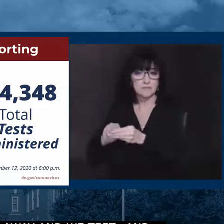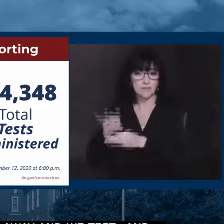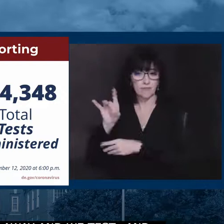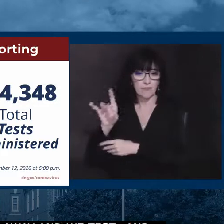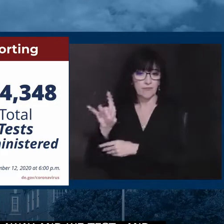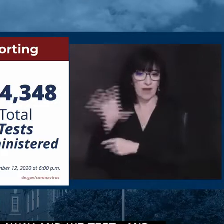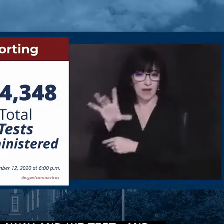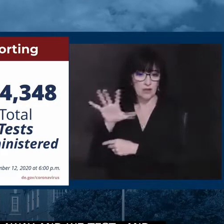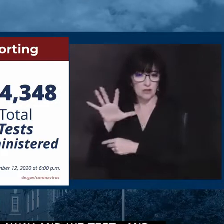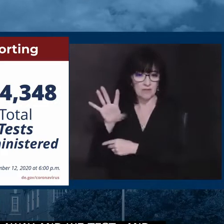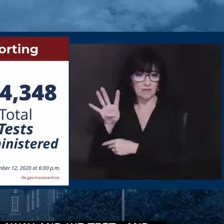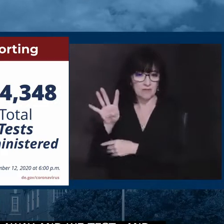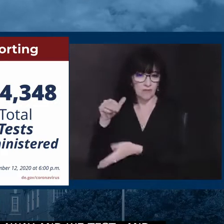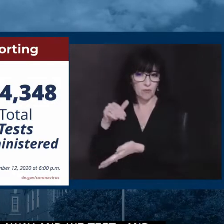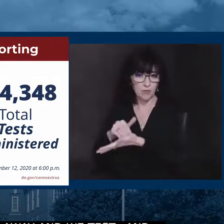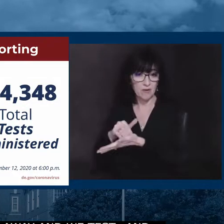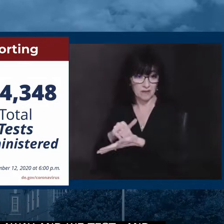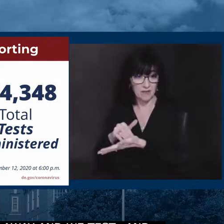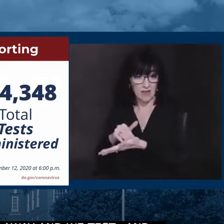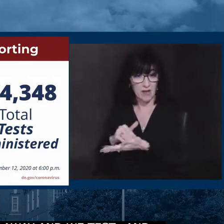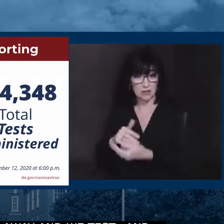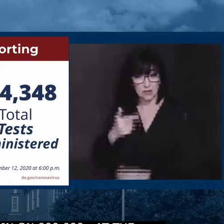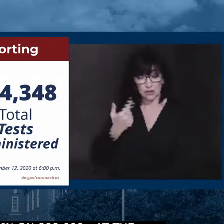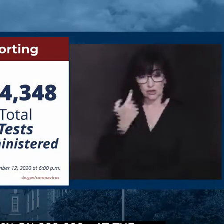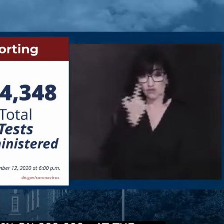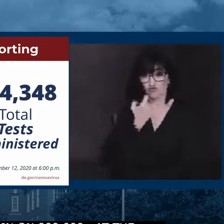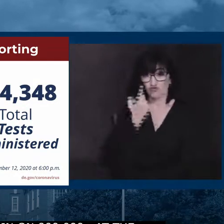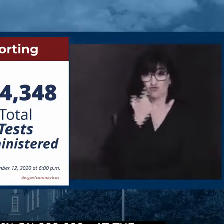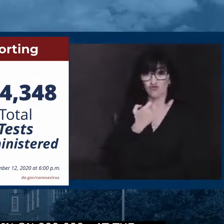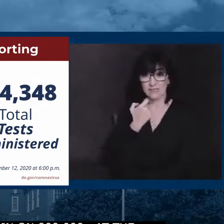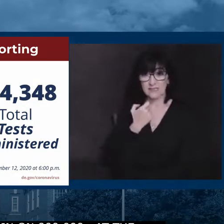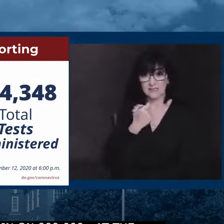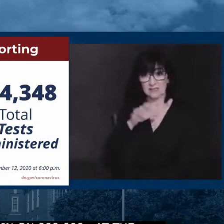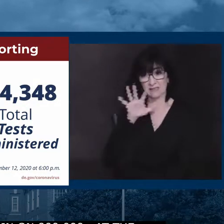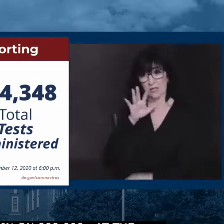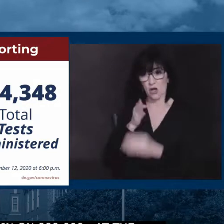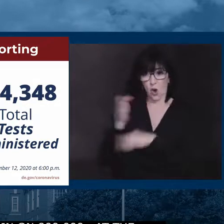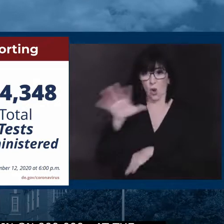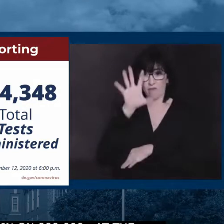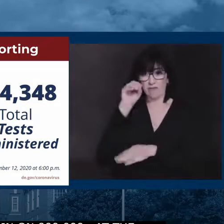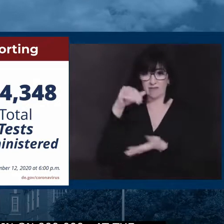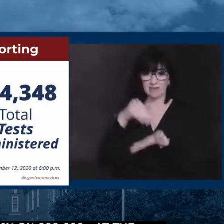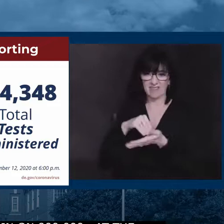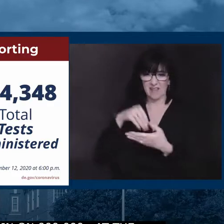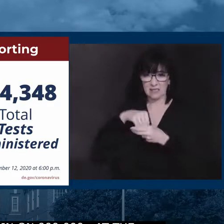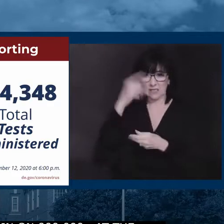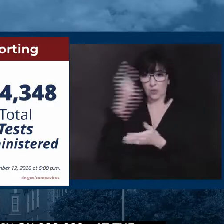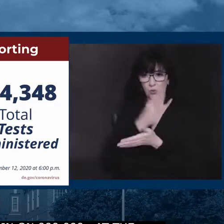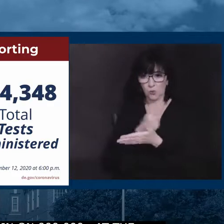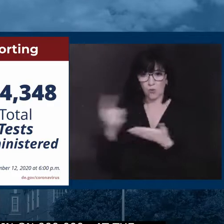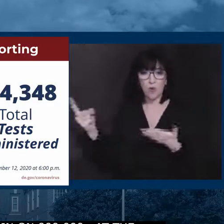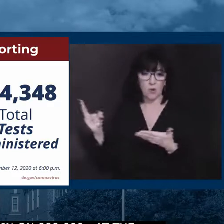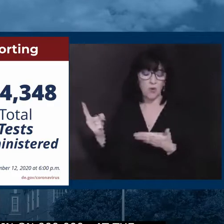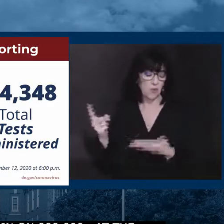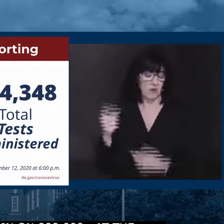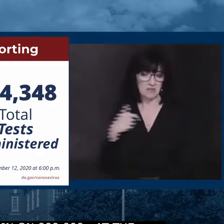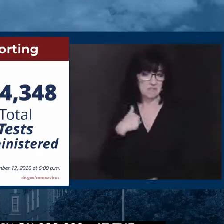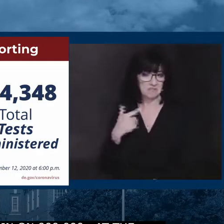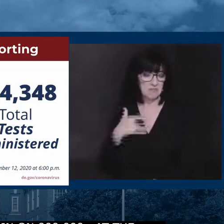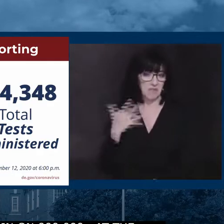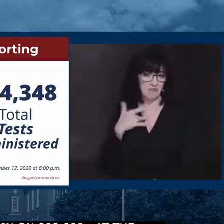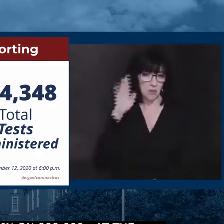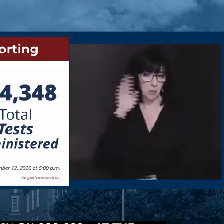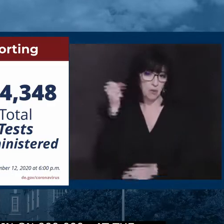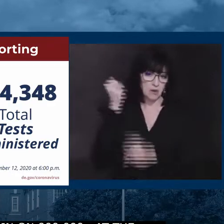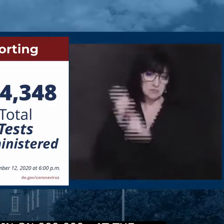AJ, in 1 day, 1 week, I should say. That's we're going to get to that 900,000 number of